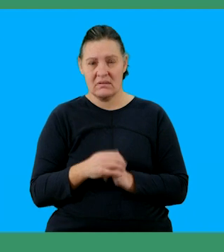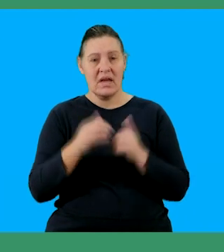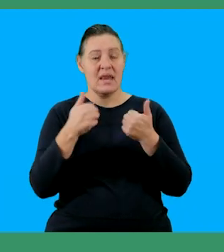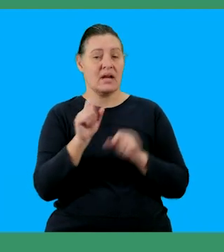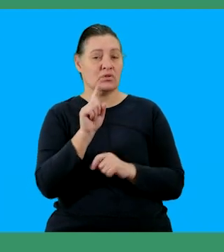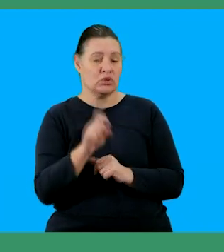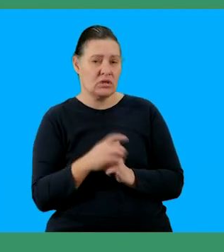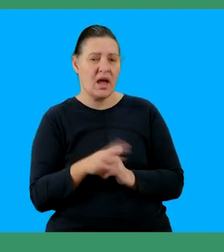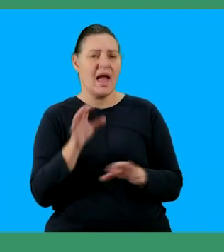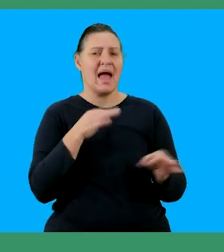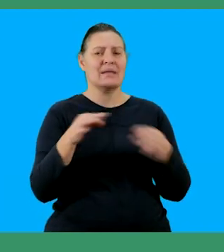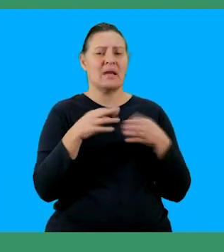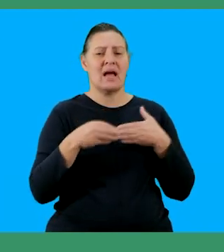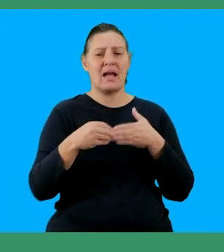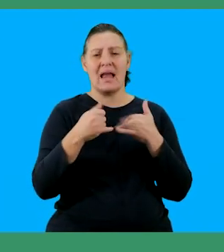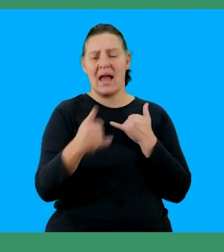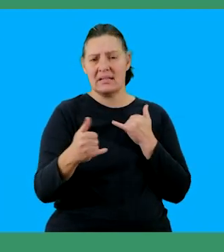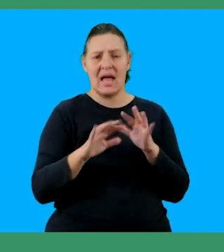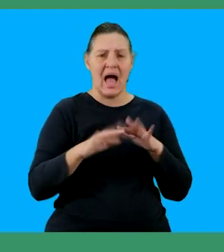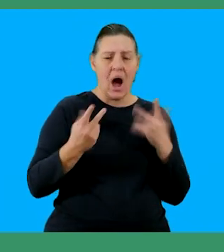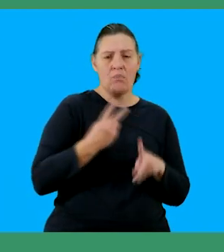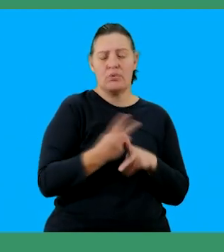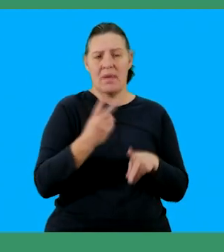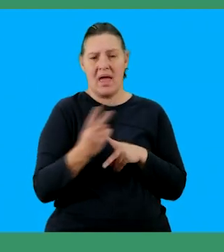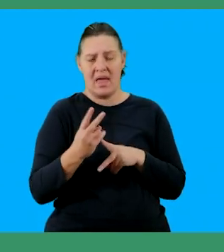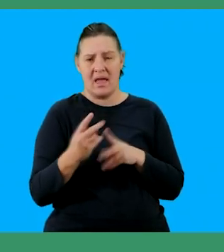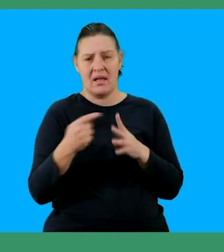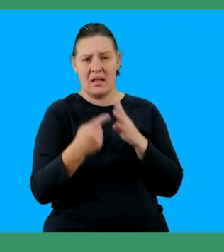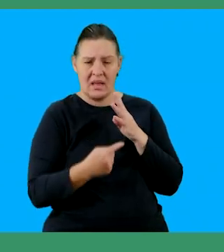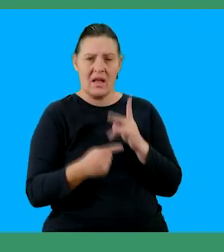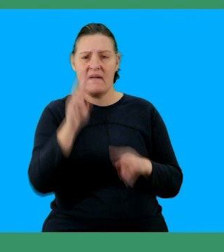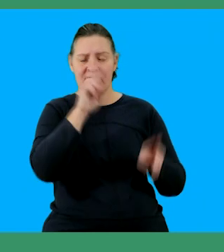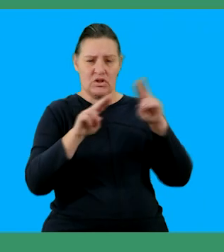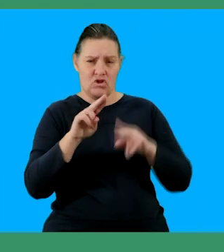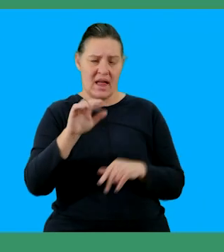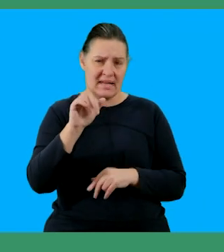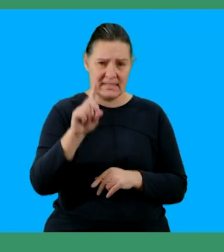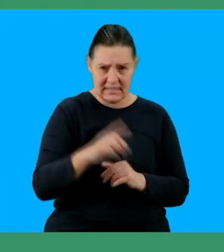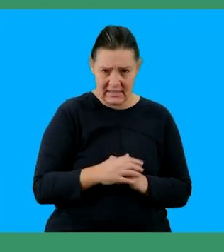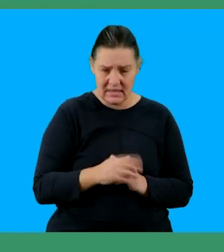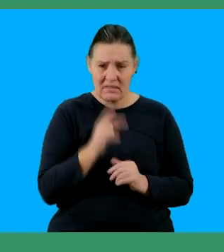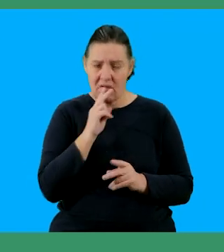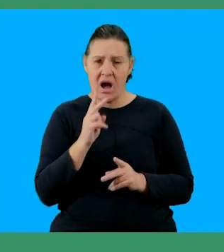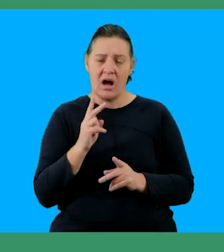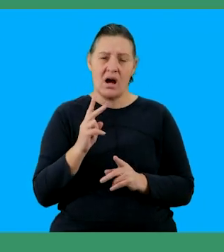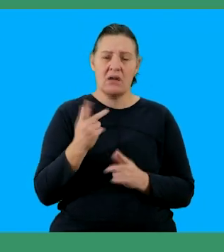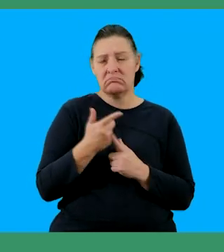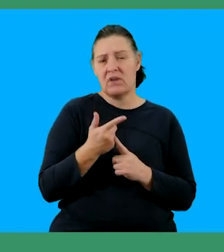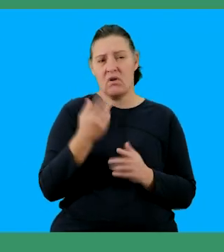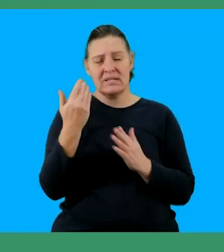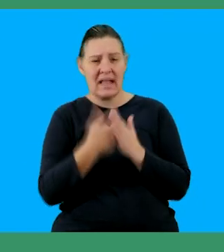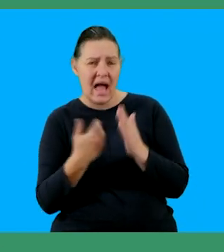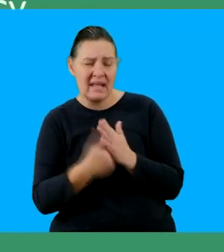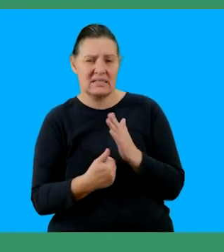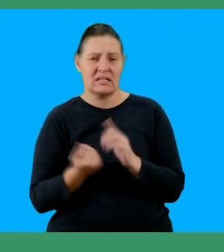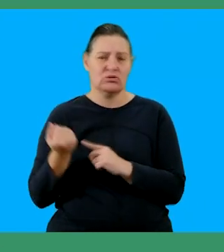Next question says, explain the guidelines on how to prepare the following visual aids. How to prepare transparencies or